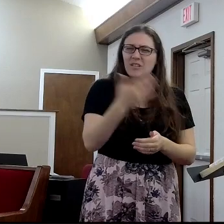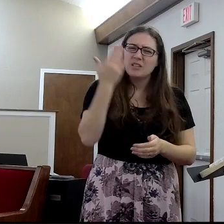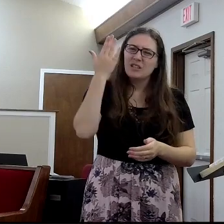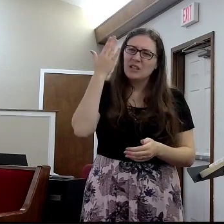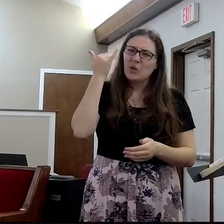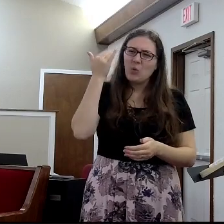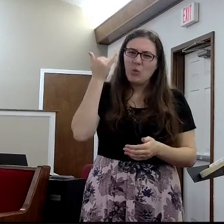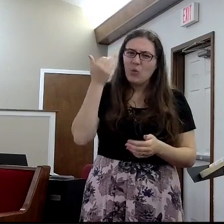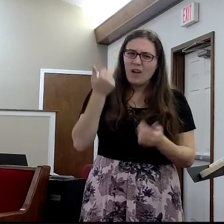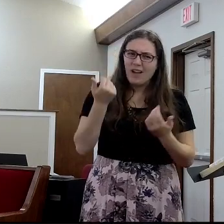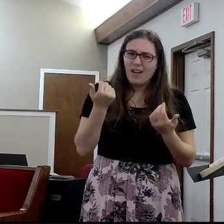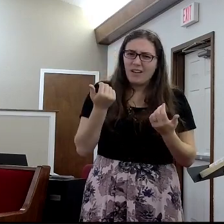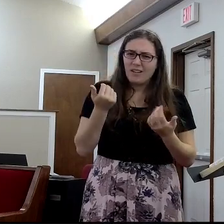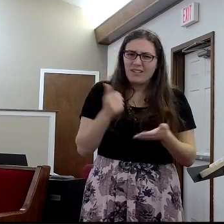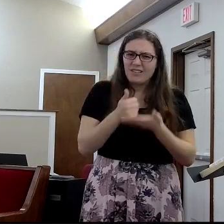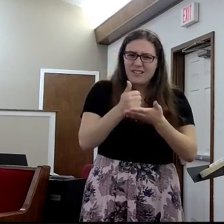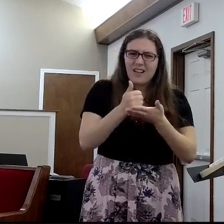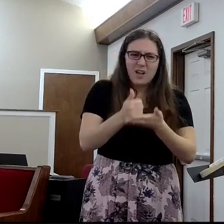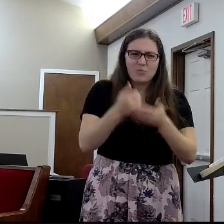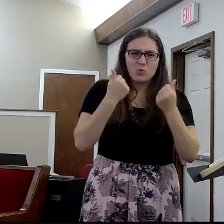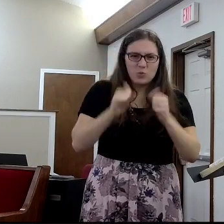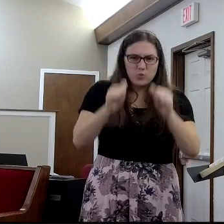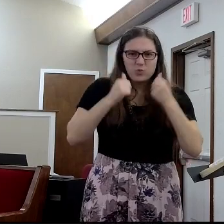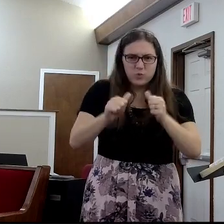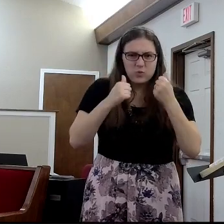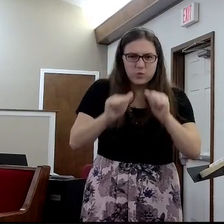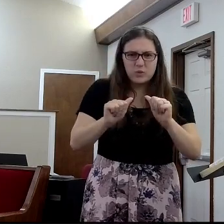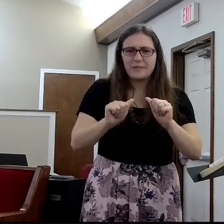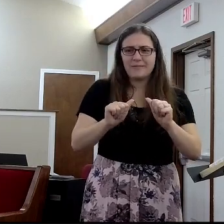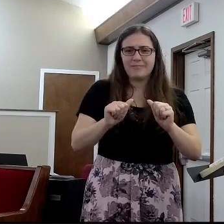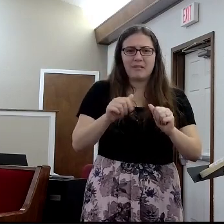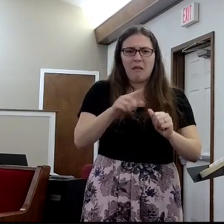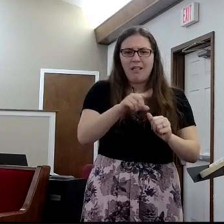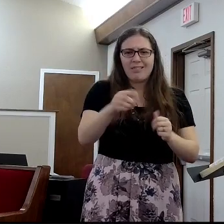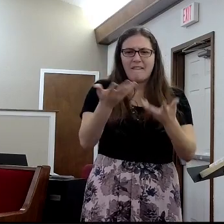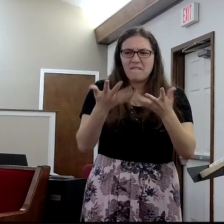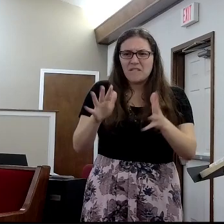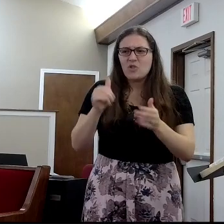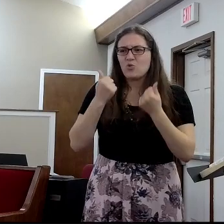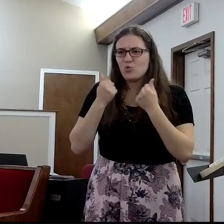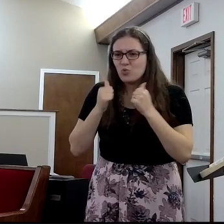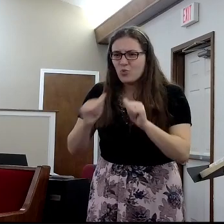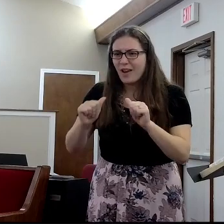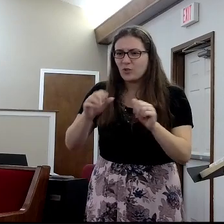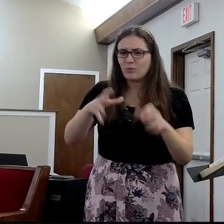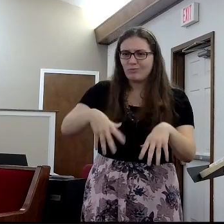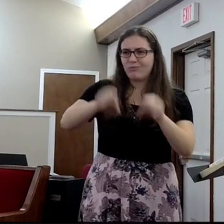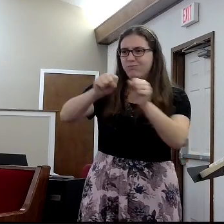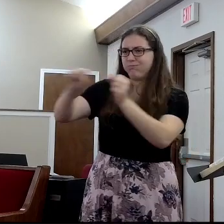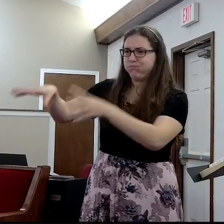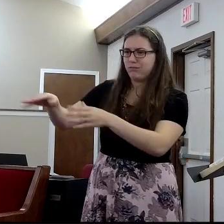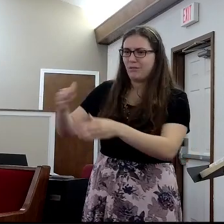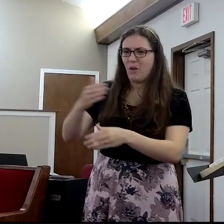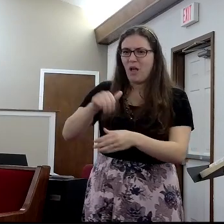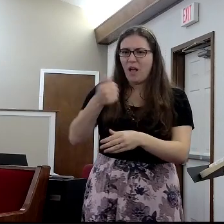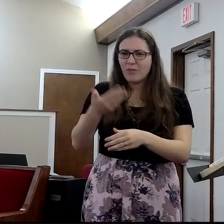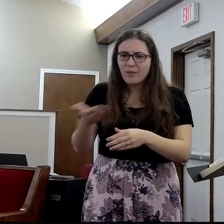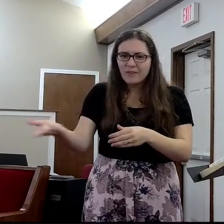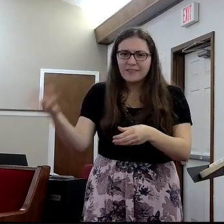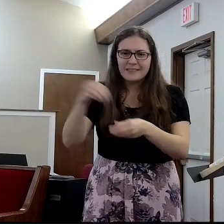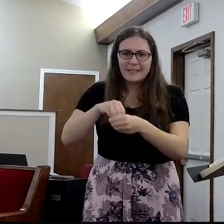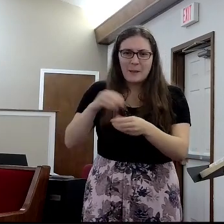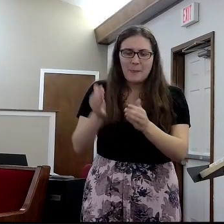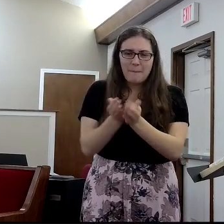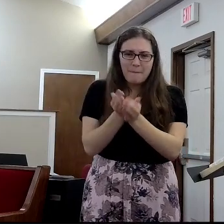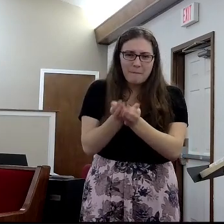this storm make? I don't understand it, because they've already threw over a lot of cargo. They know that they're